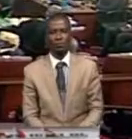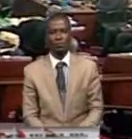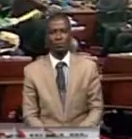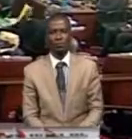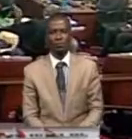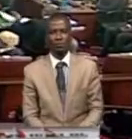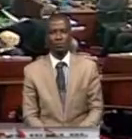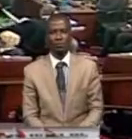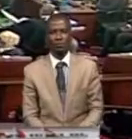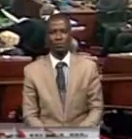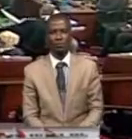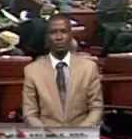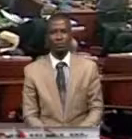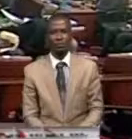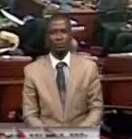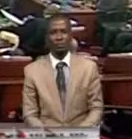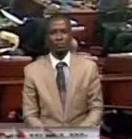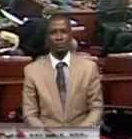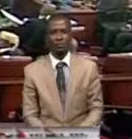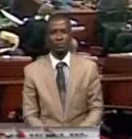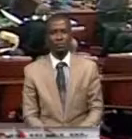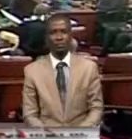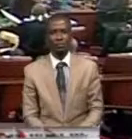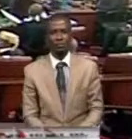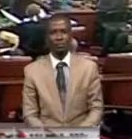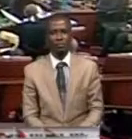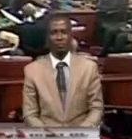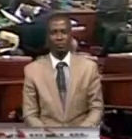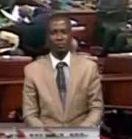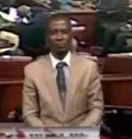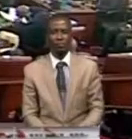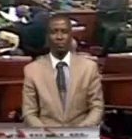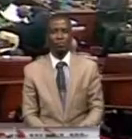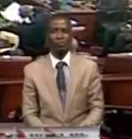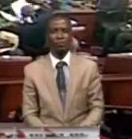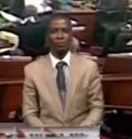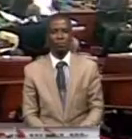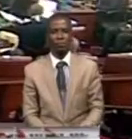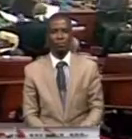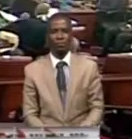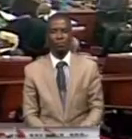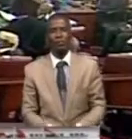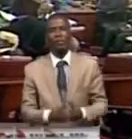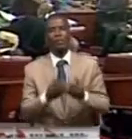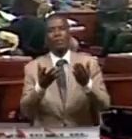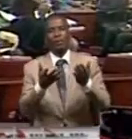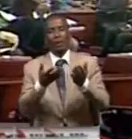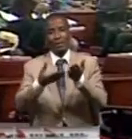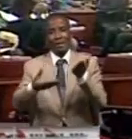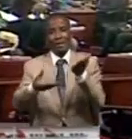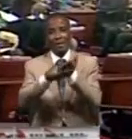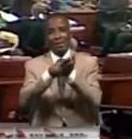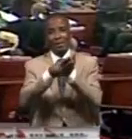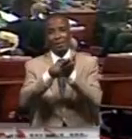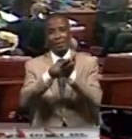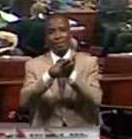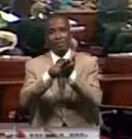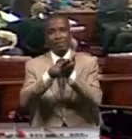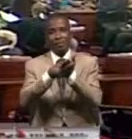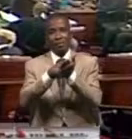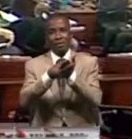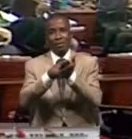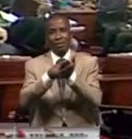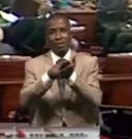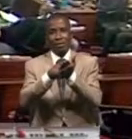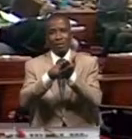Witness may see where we are going. Two are attached to Mr.